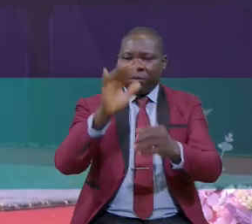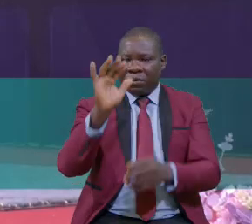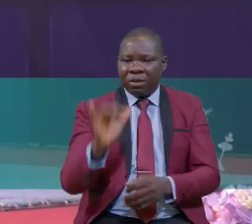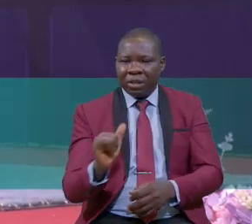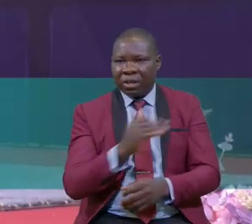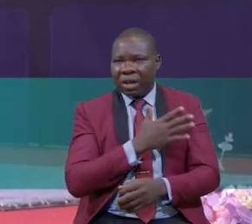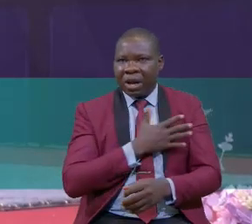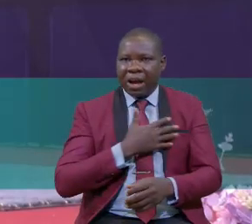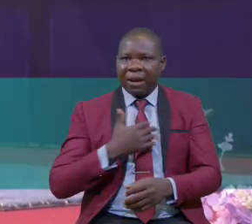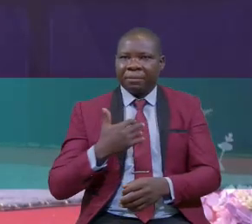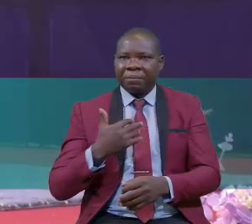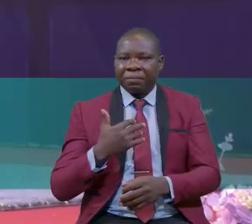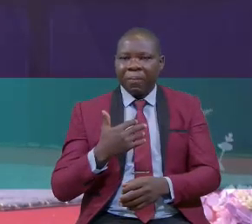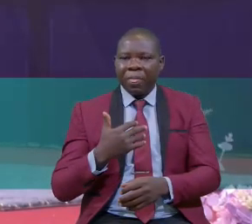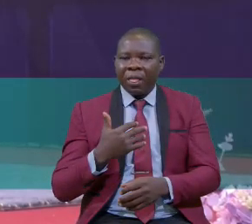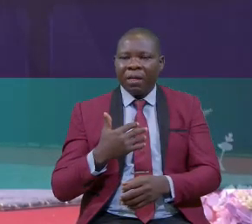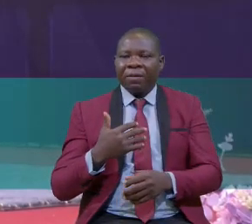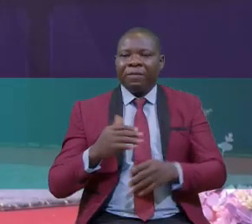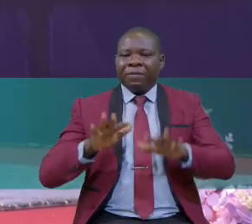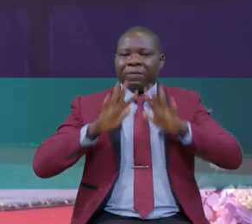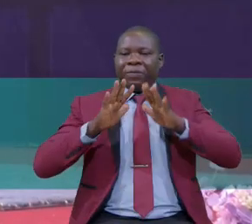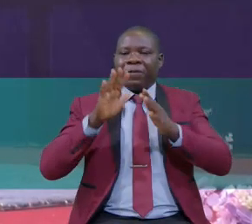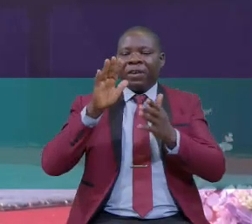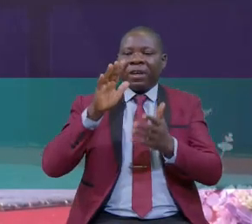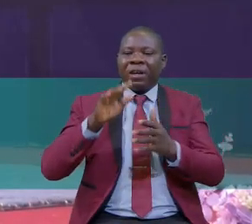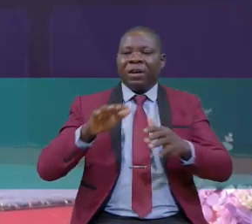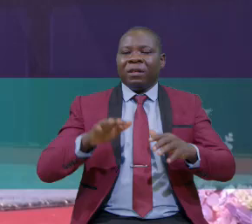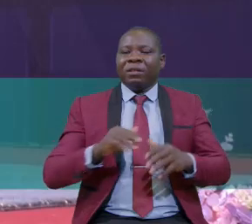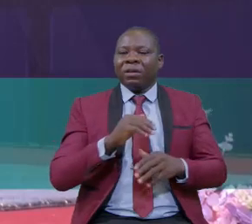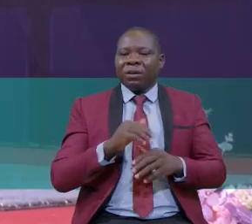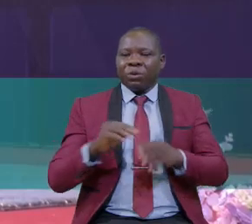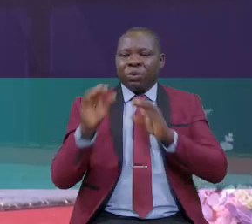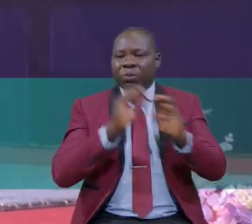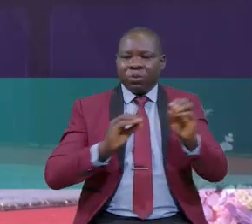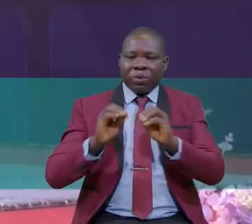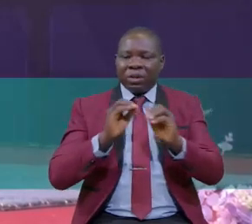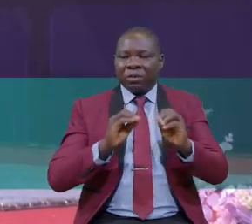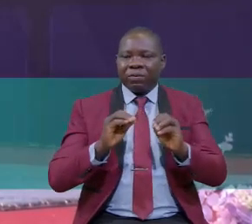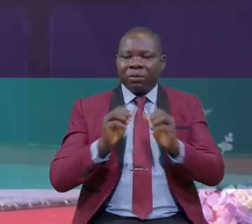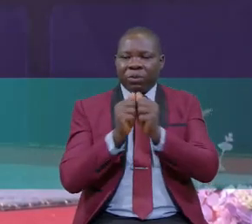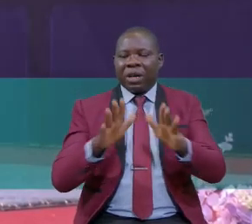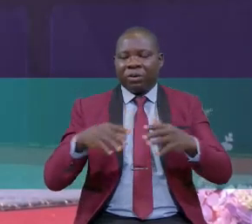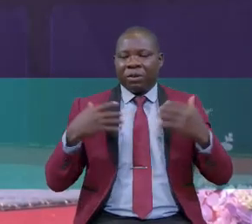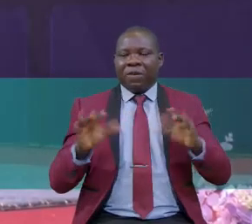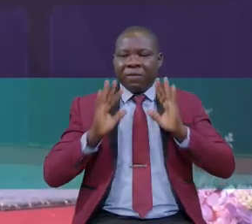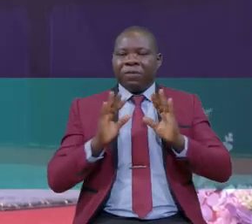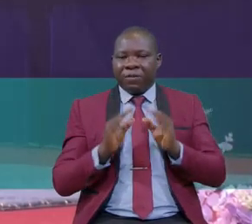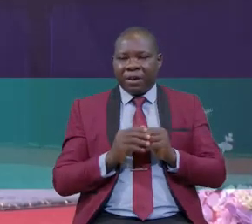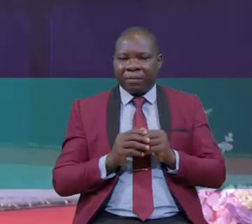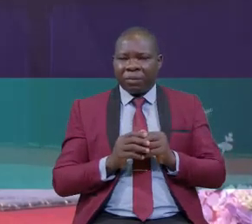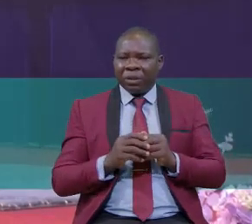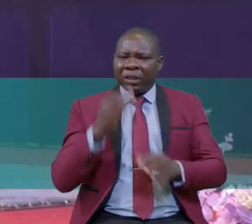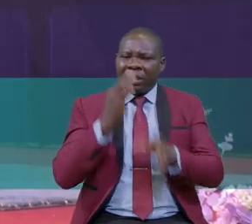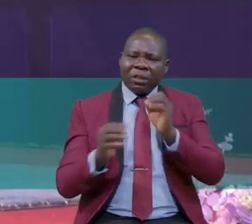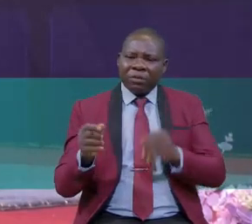faithful. If we're fearful, what will happen to me? If we're fearful, what will the reaction of